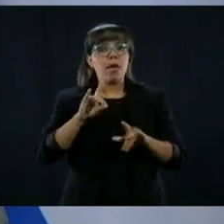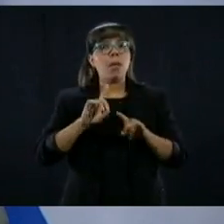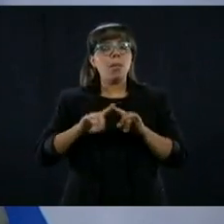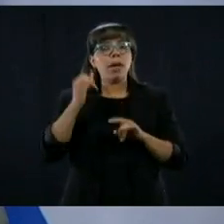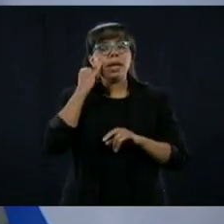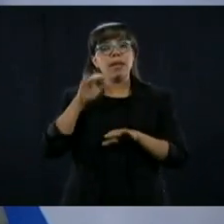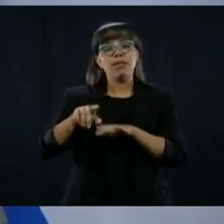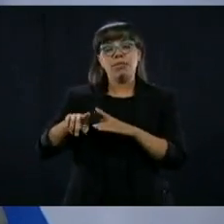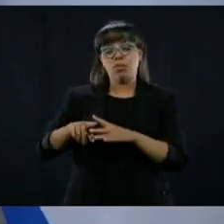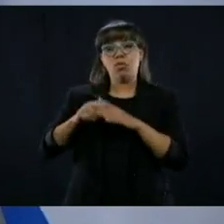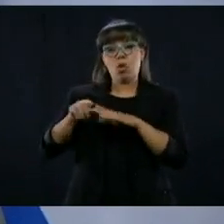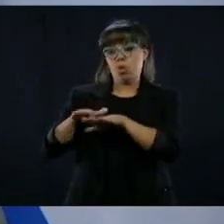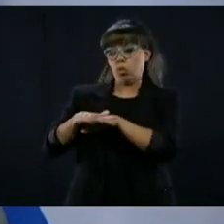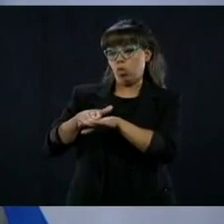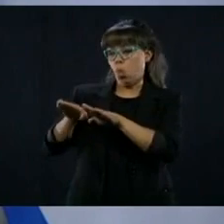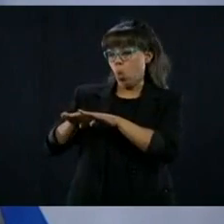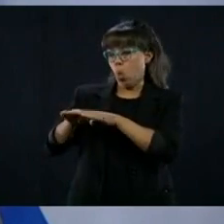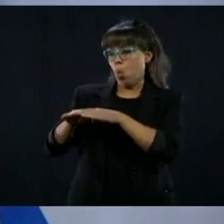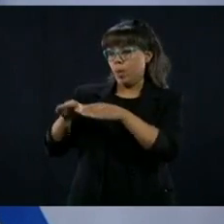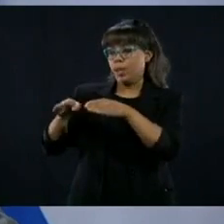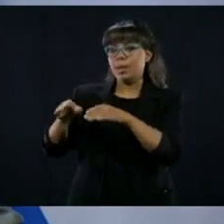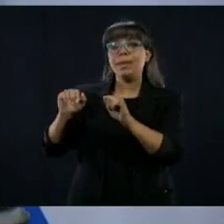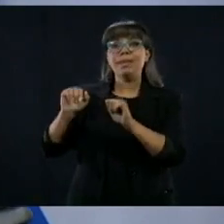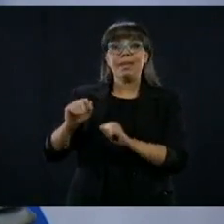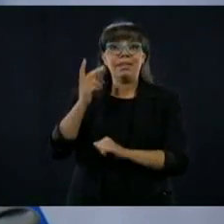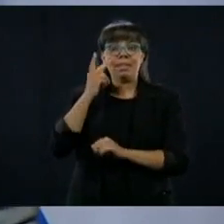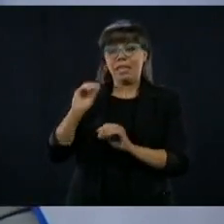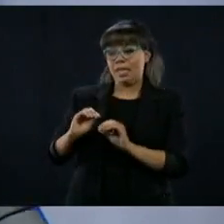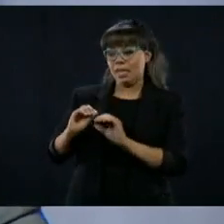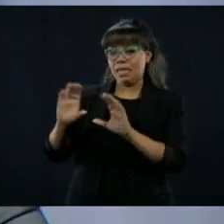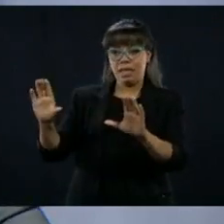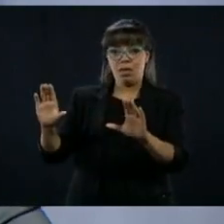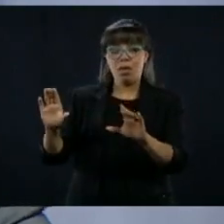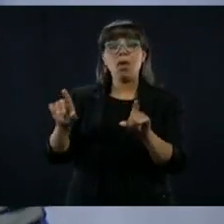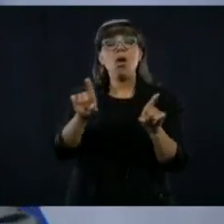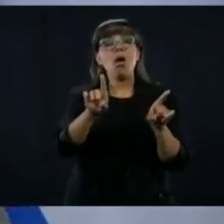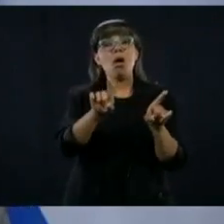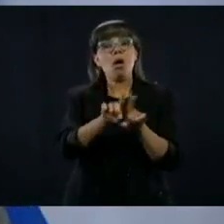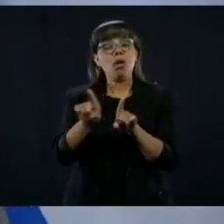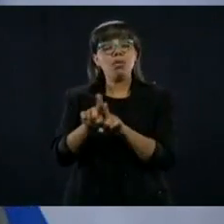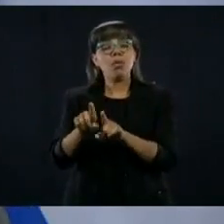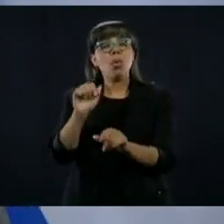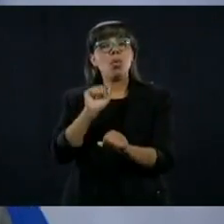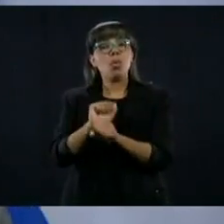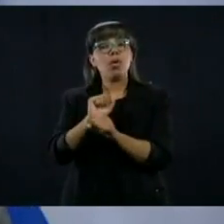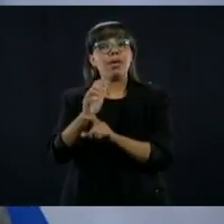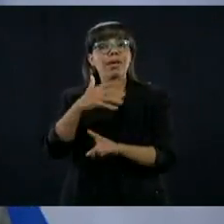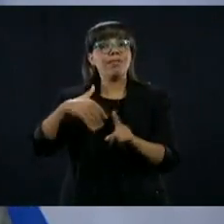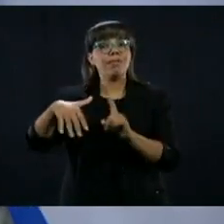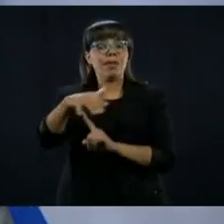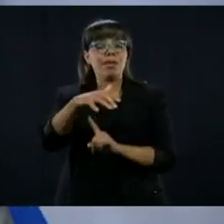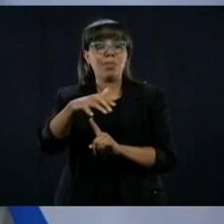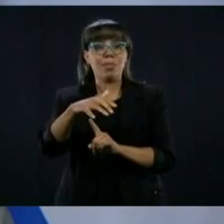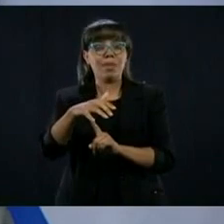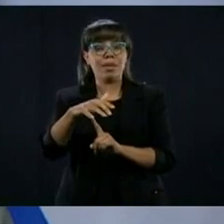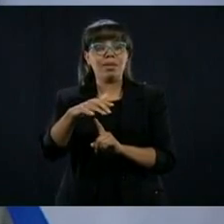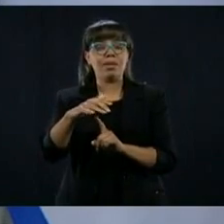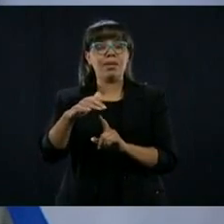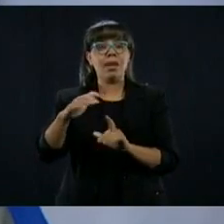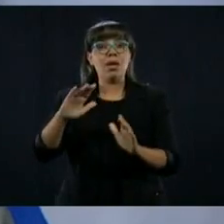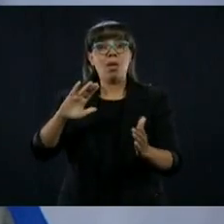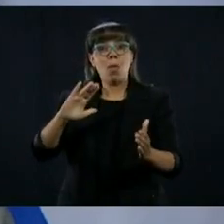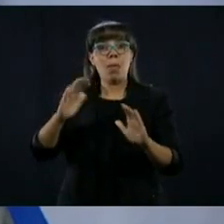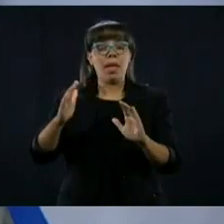to go to work the same way. And the work is going to be different from the way it was before. We will